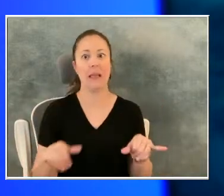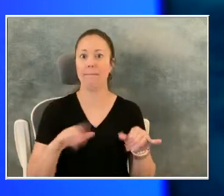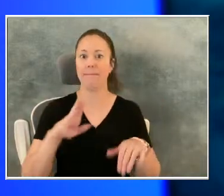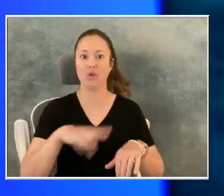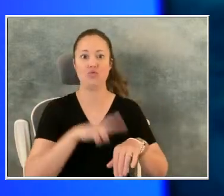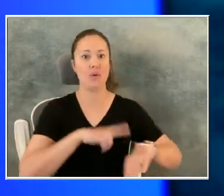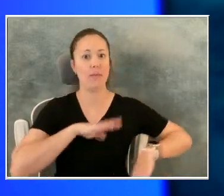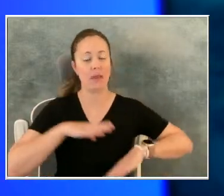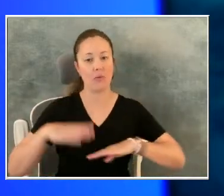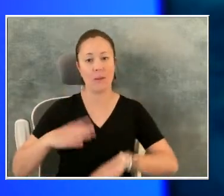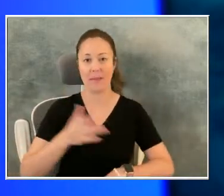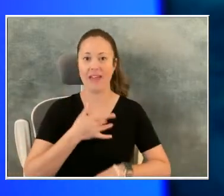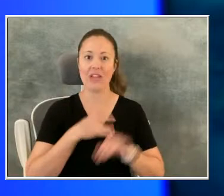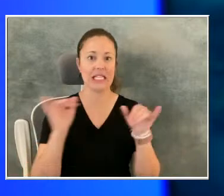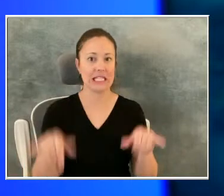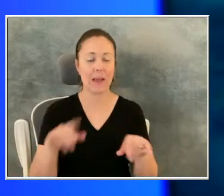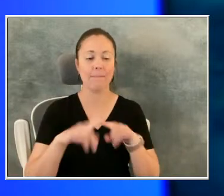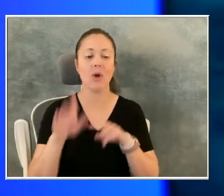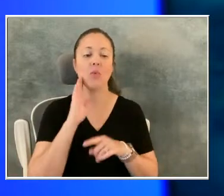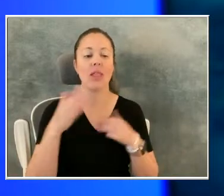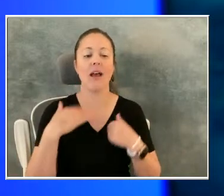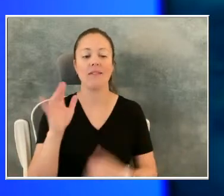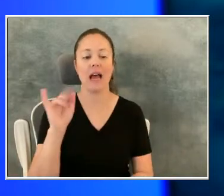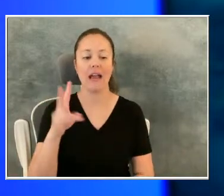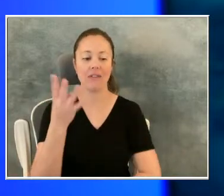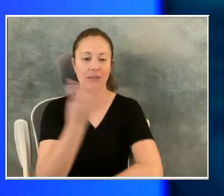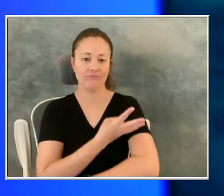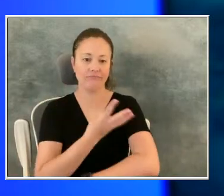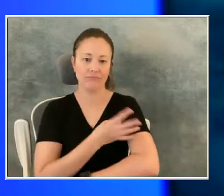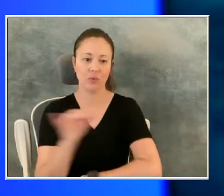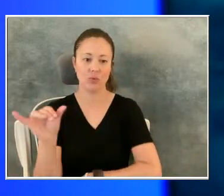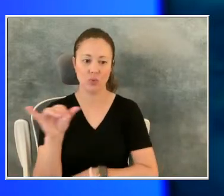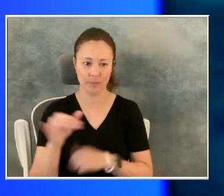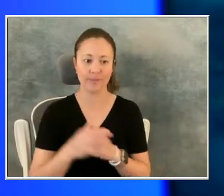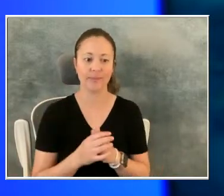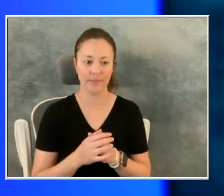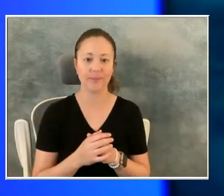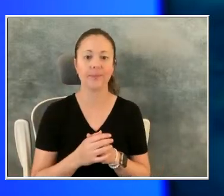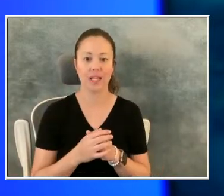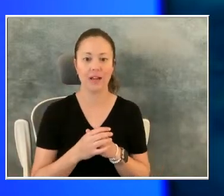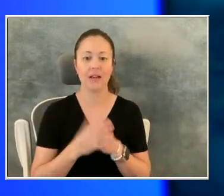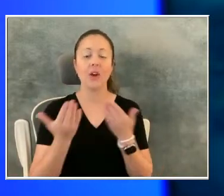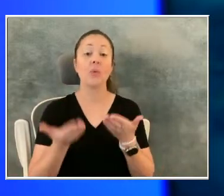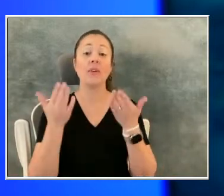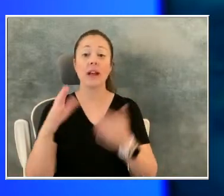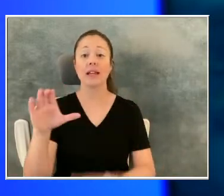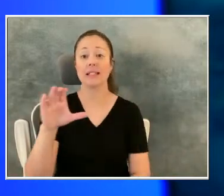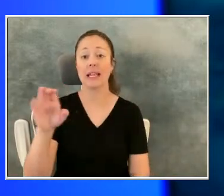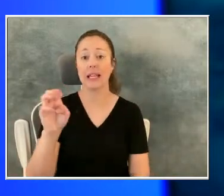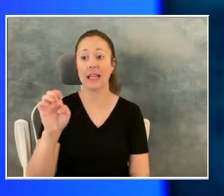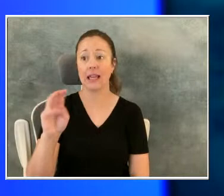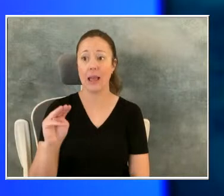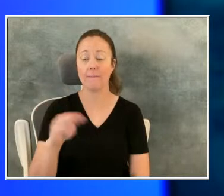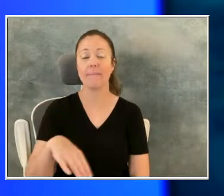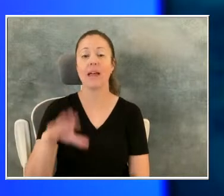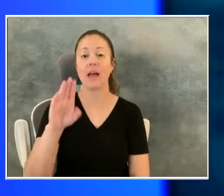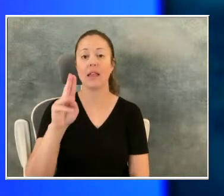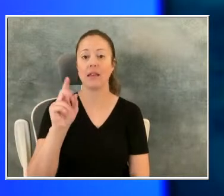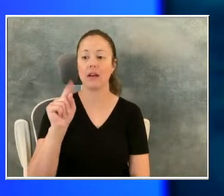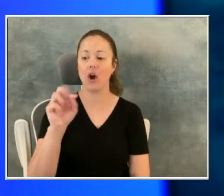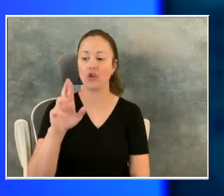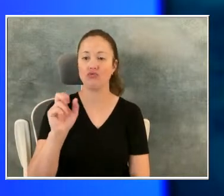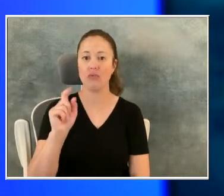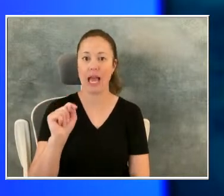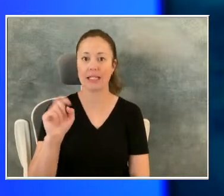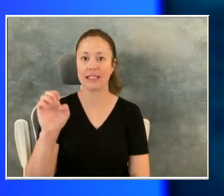for the fact that they will have an IV and contrast administered. And we recommend CEM, or contrast enhanced mammography, for patients